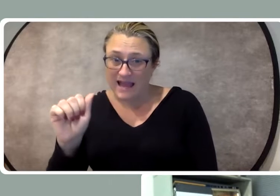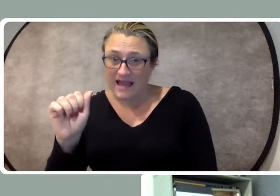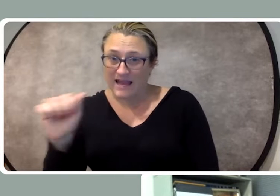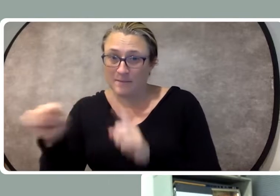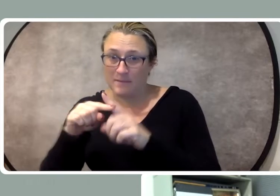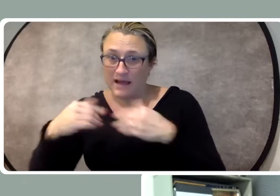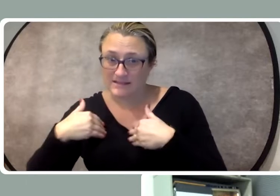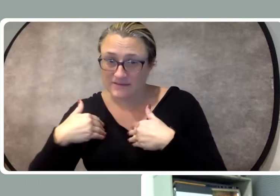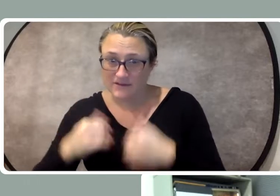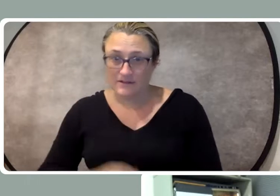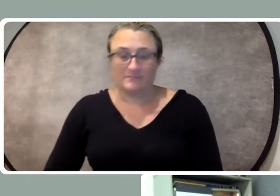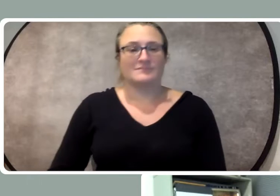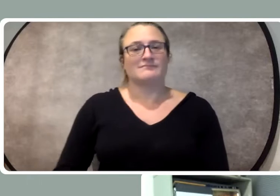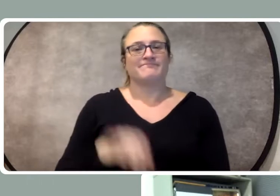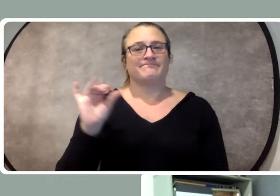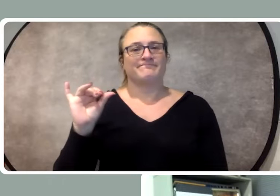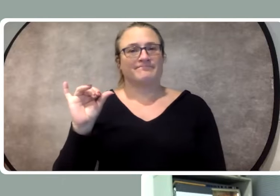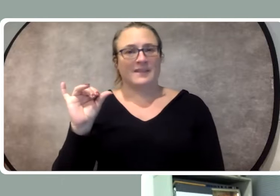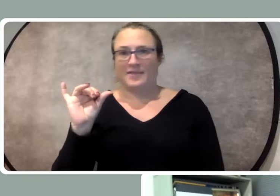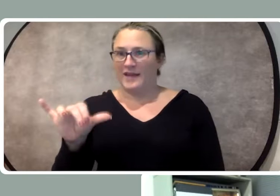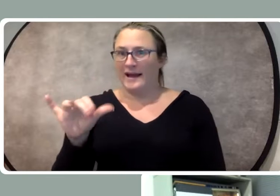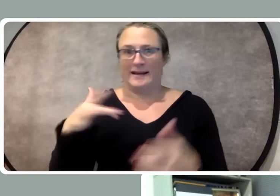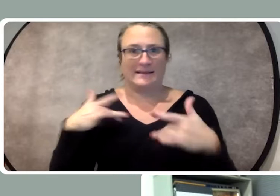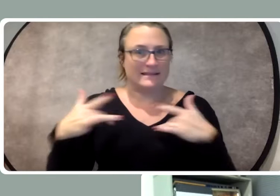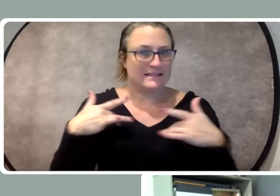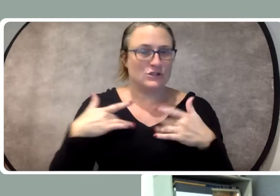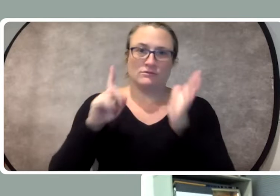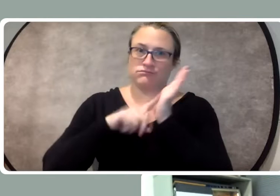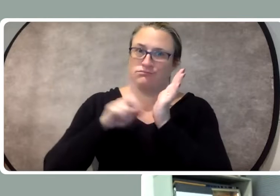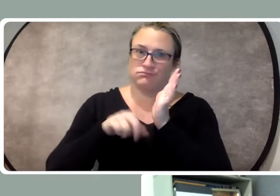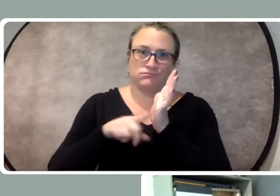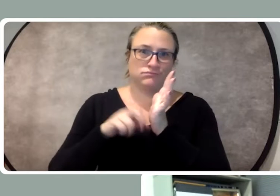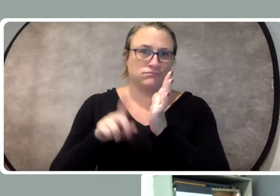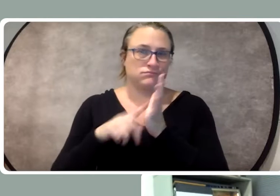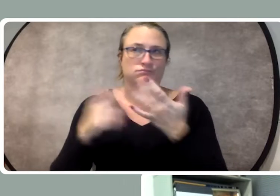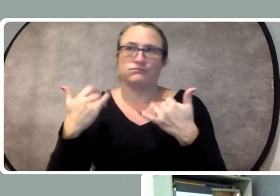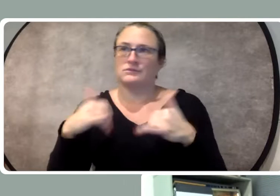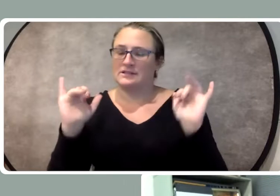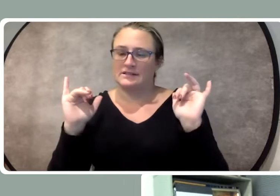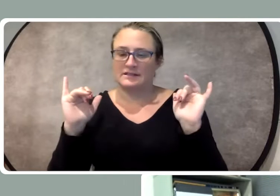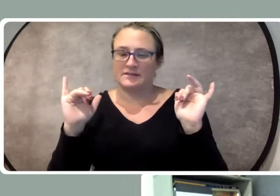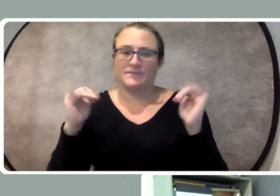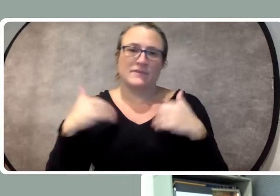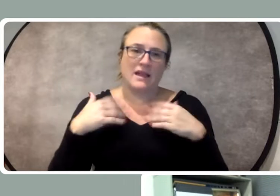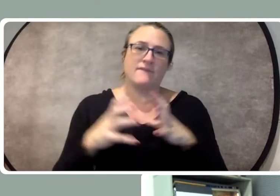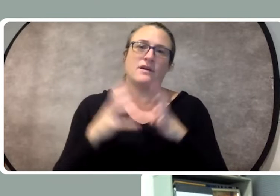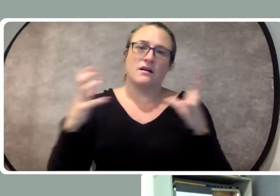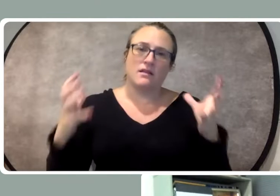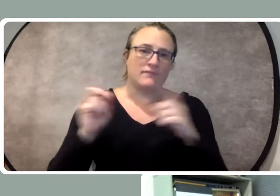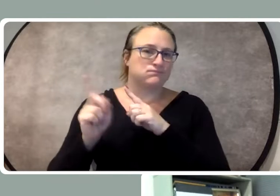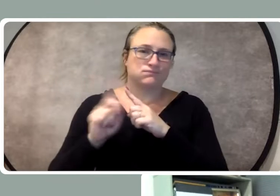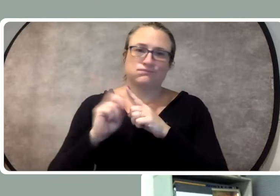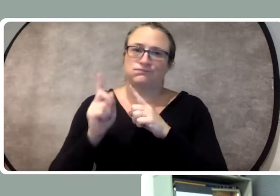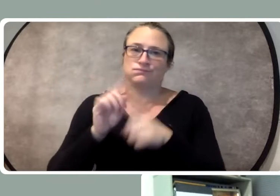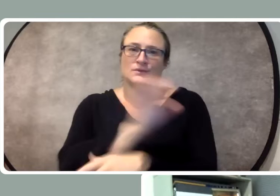Well, this continues to be an area of active investigation. There's lots and lots of clinical